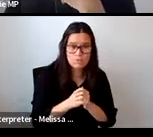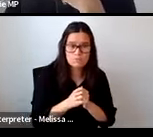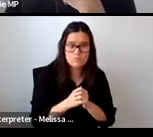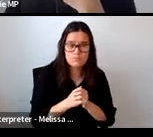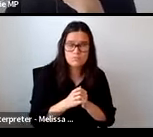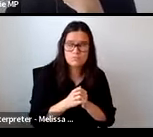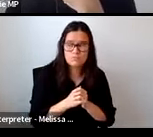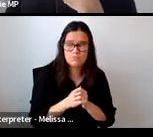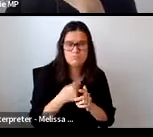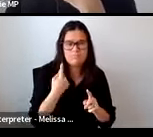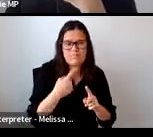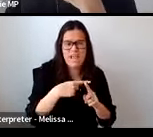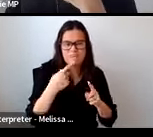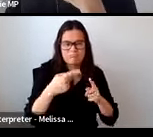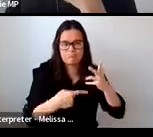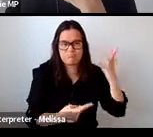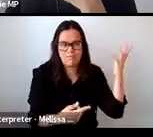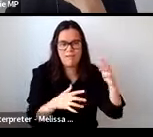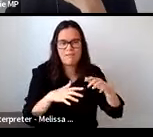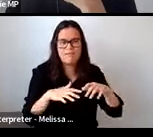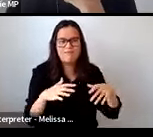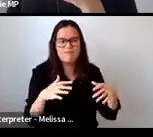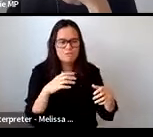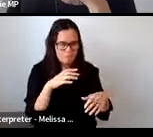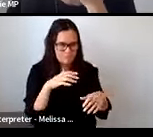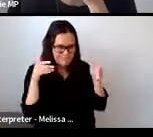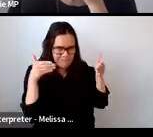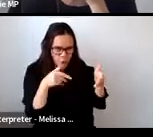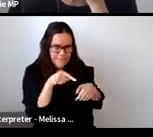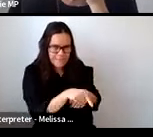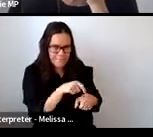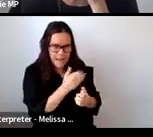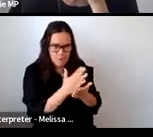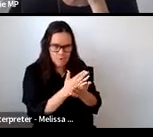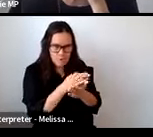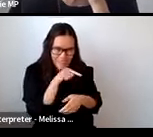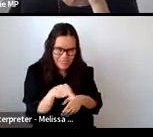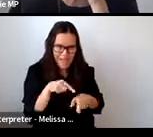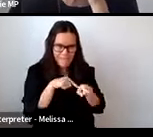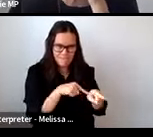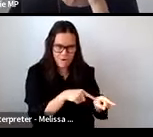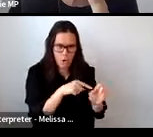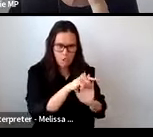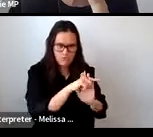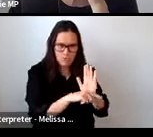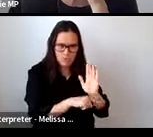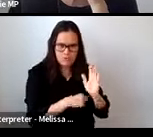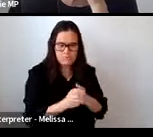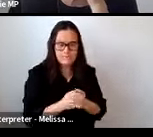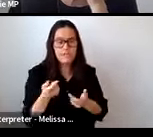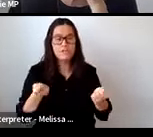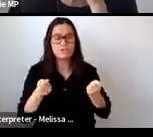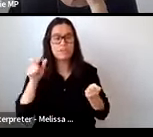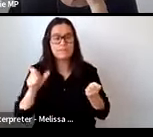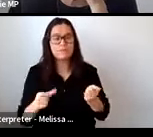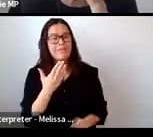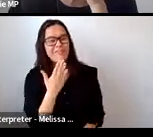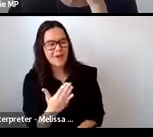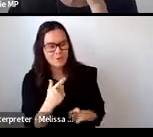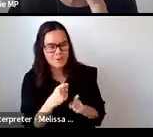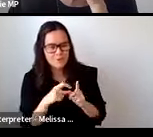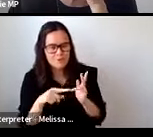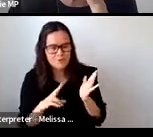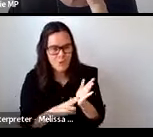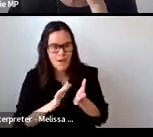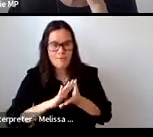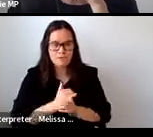and so on, for compliance. Thank you, Don. Look, a really good submission, and